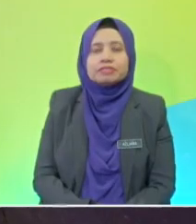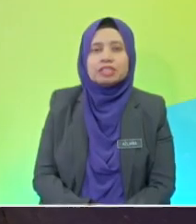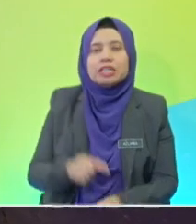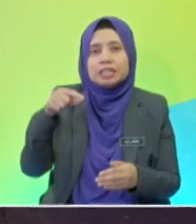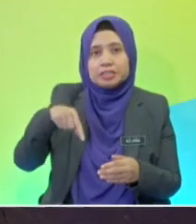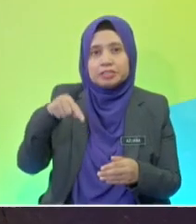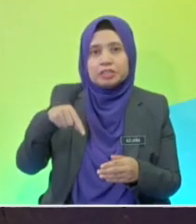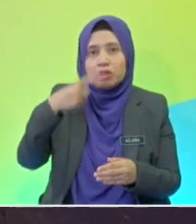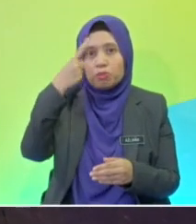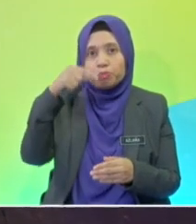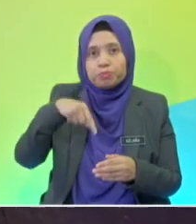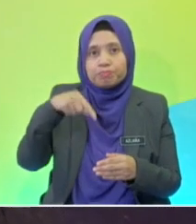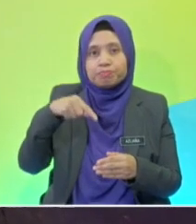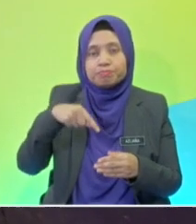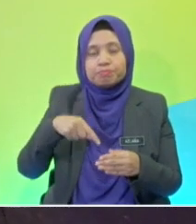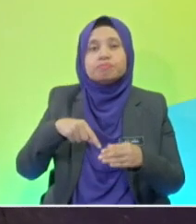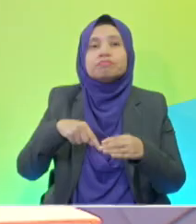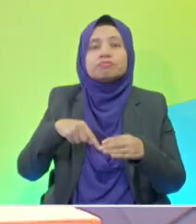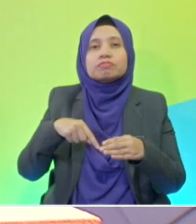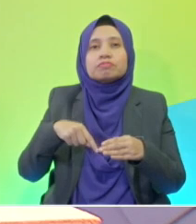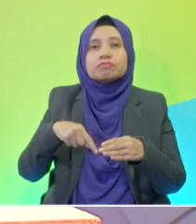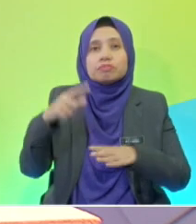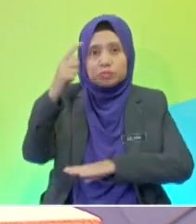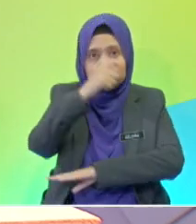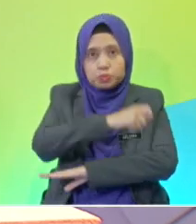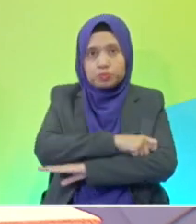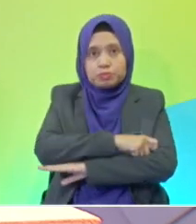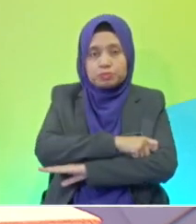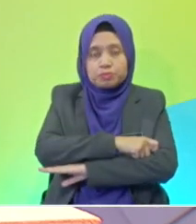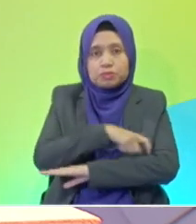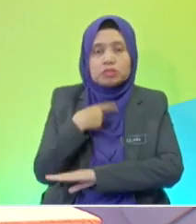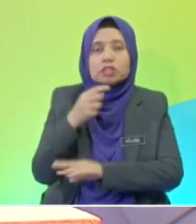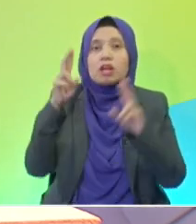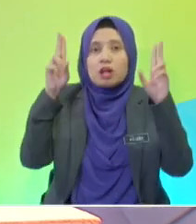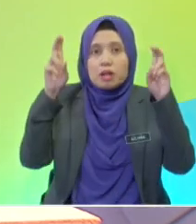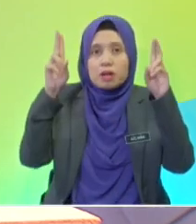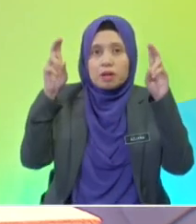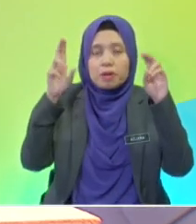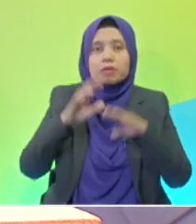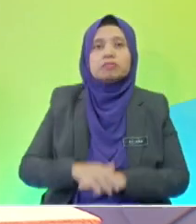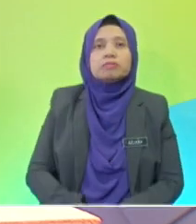this segment for today, we'll be looking at the topic.